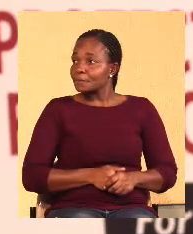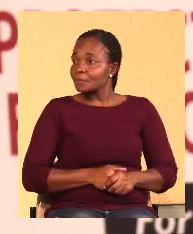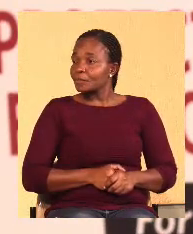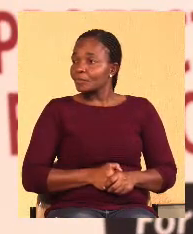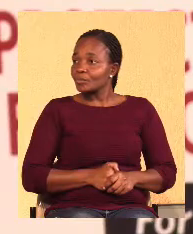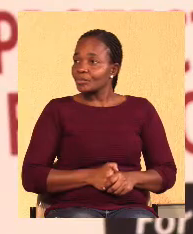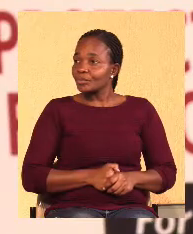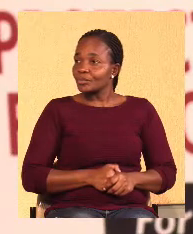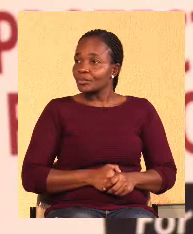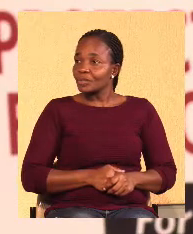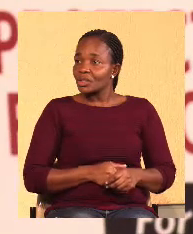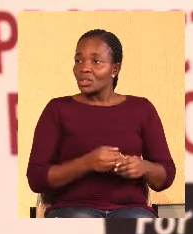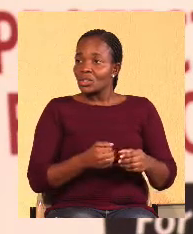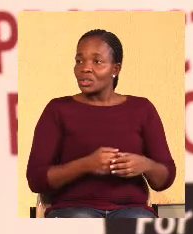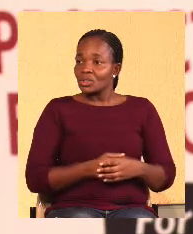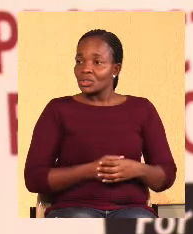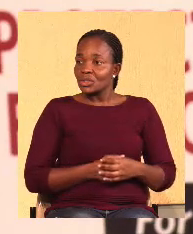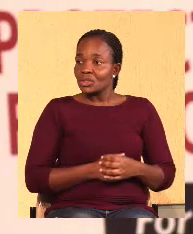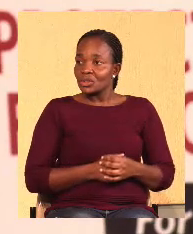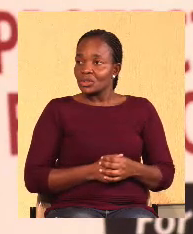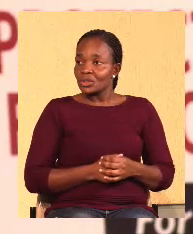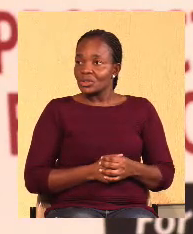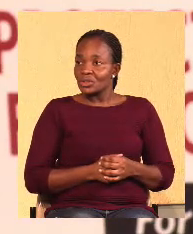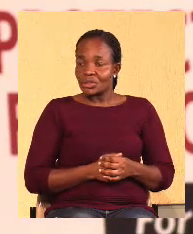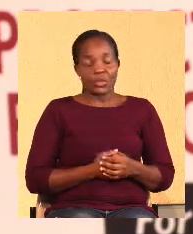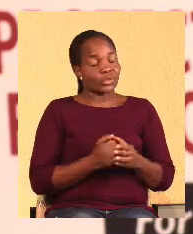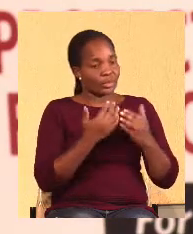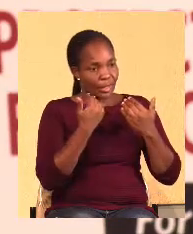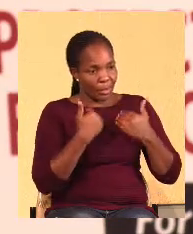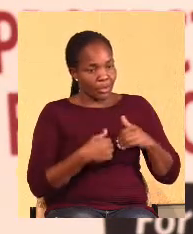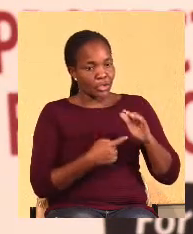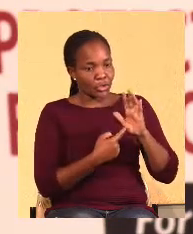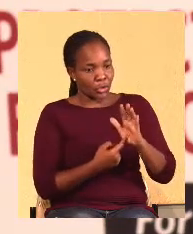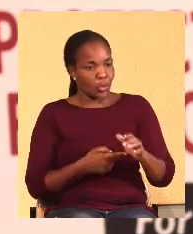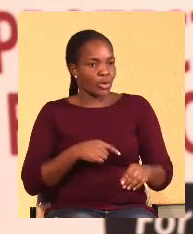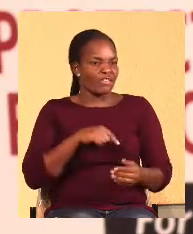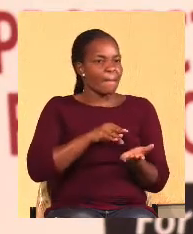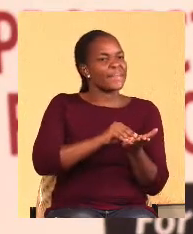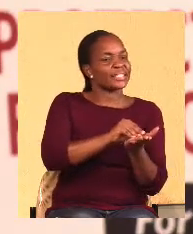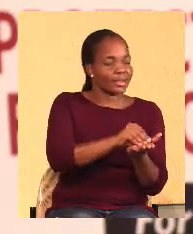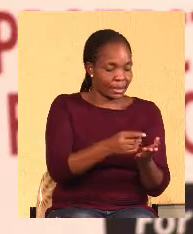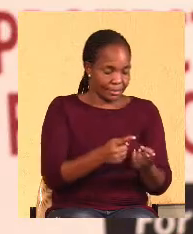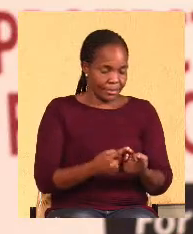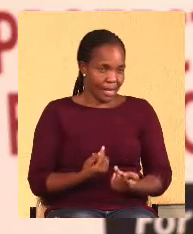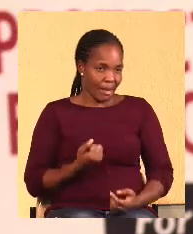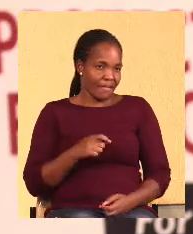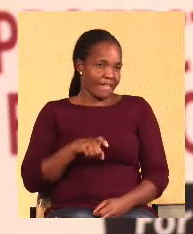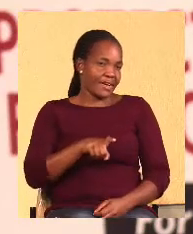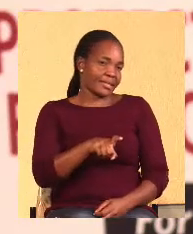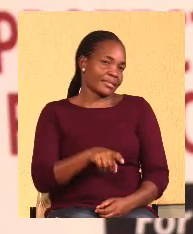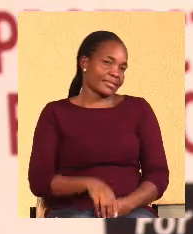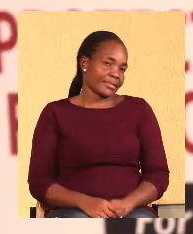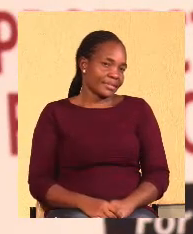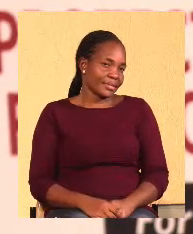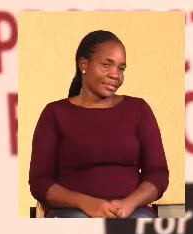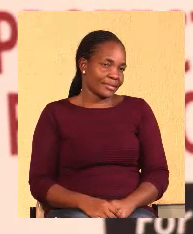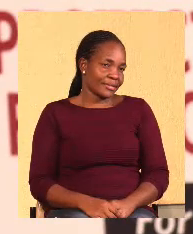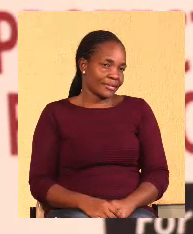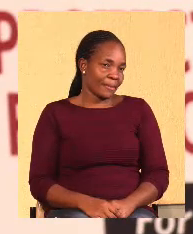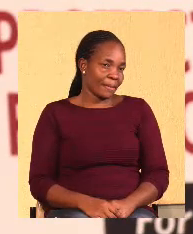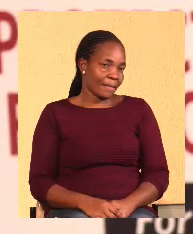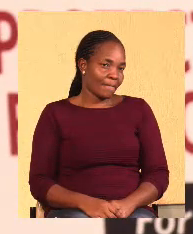introduction of a foreign material in the body, as you have rightfully indicated, it could be a bacteria, could be a virus. The